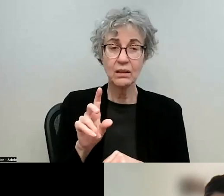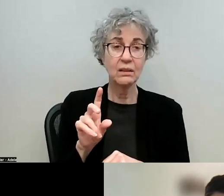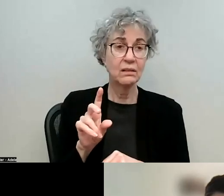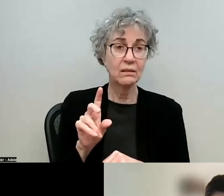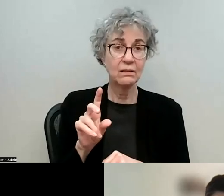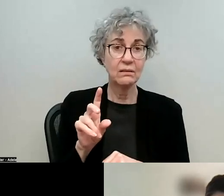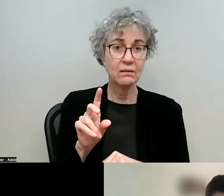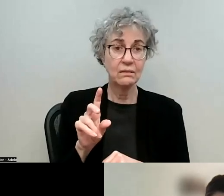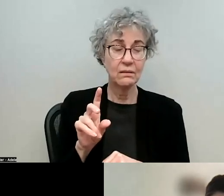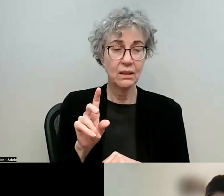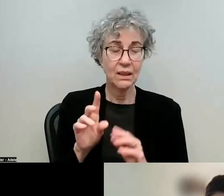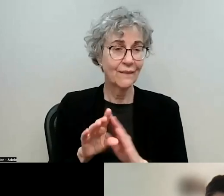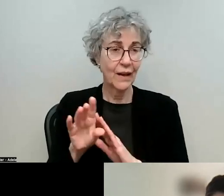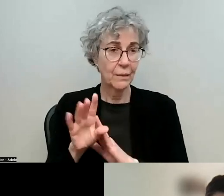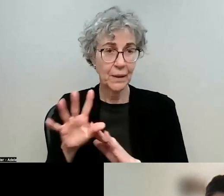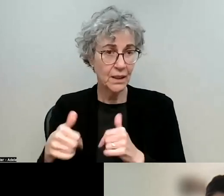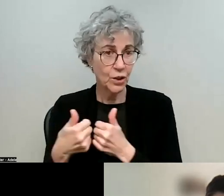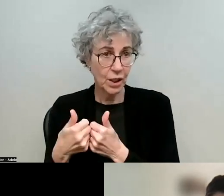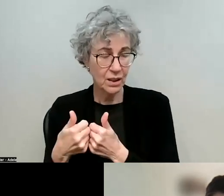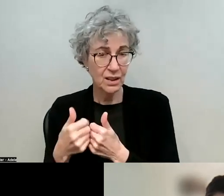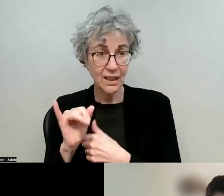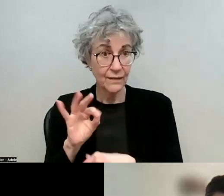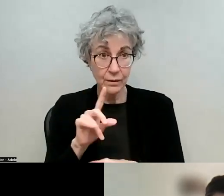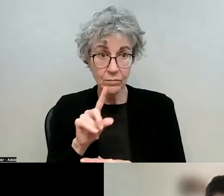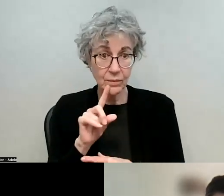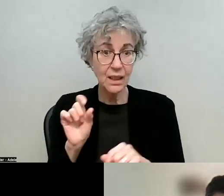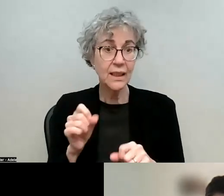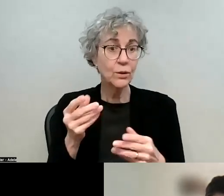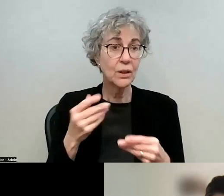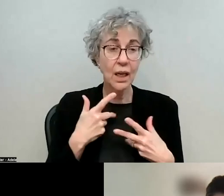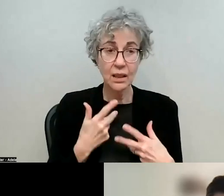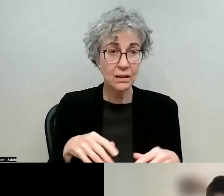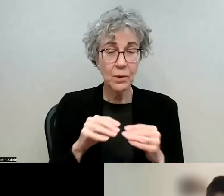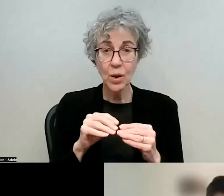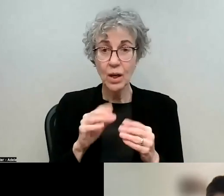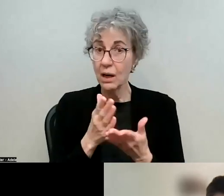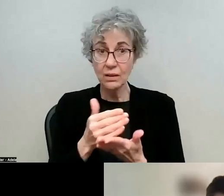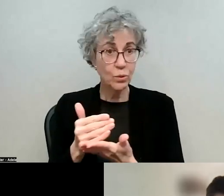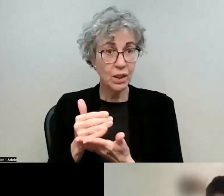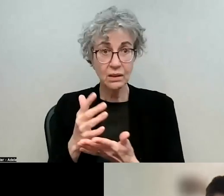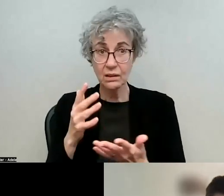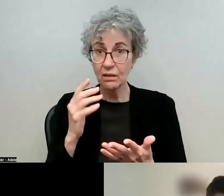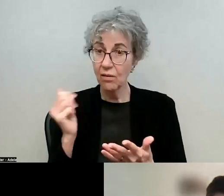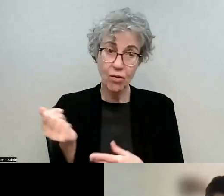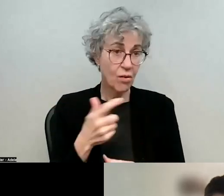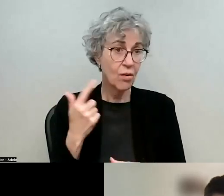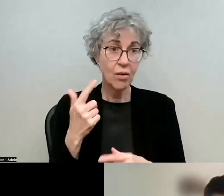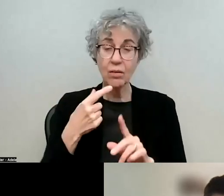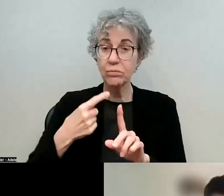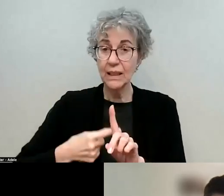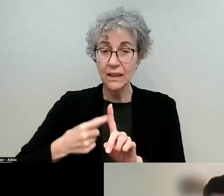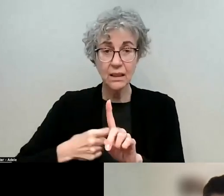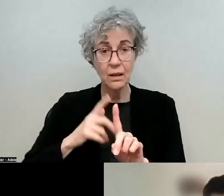so, could you please tell us more? Are the units all rental or some